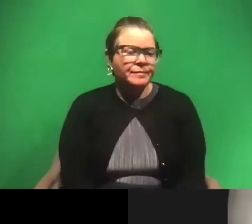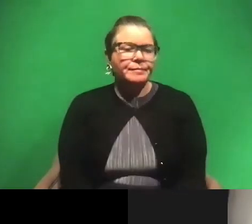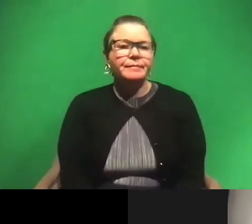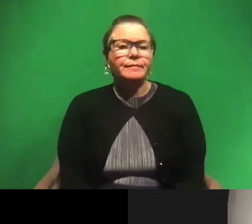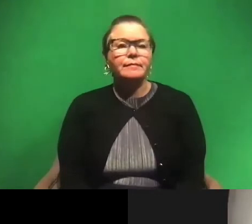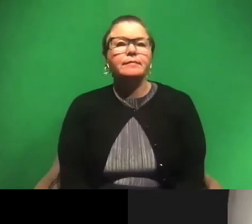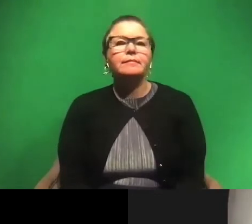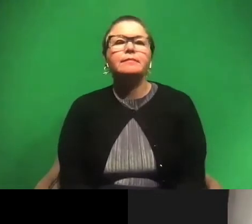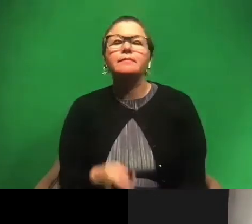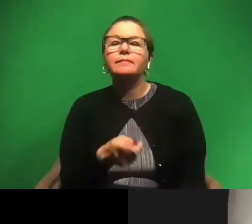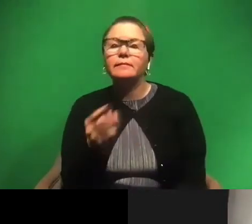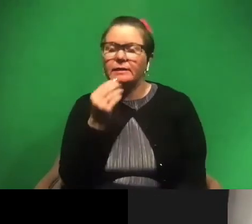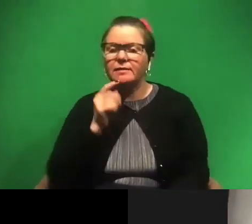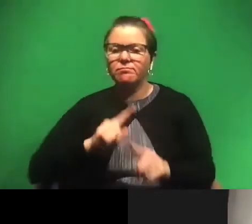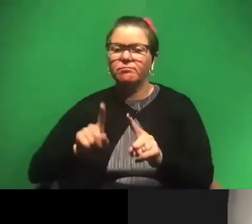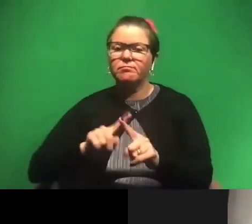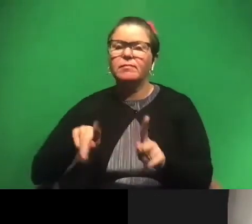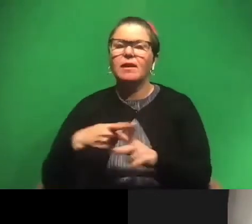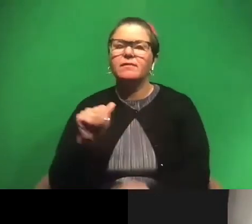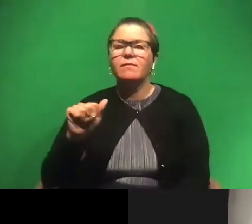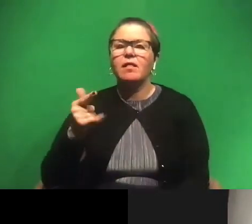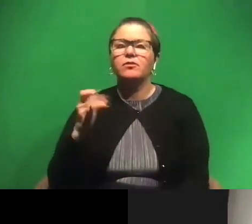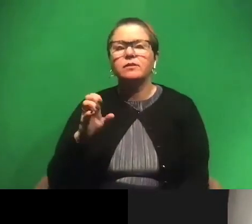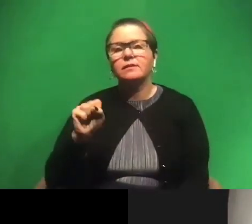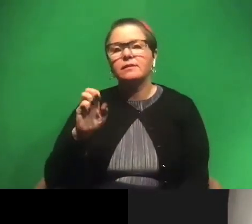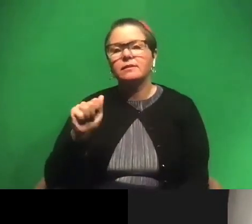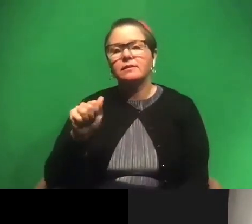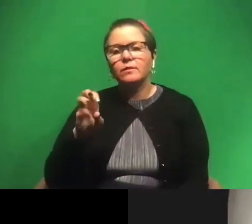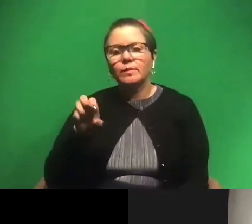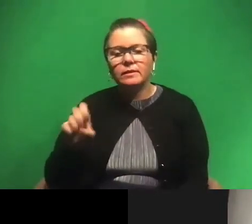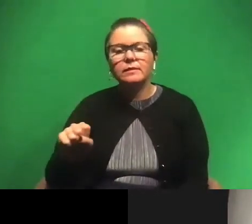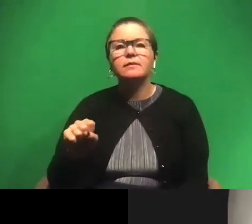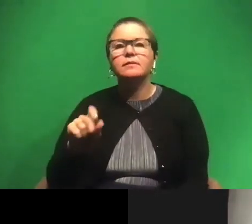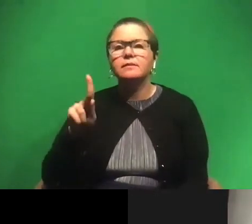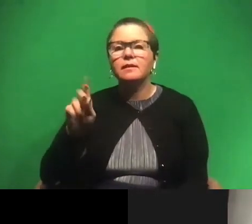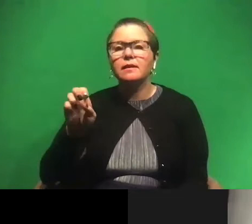They eat all different kinds of algae, so like seaweeds, like kelp.